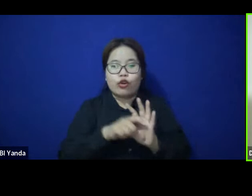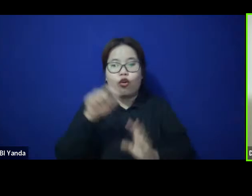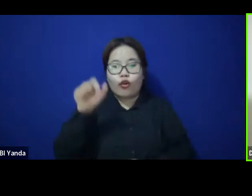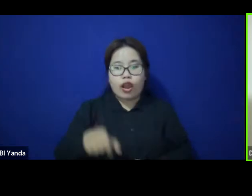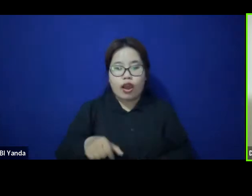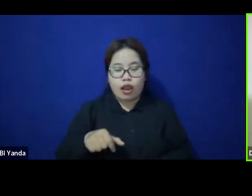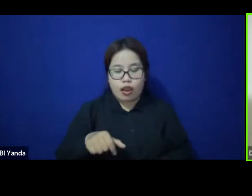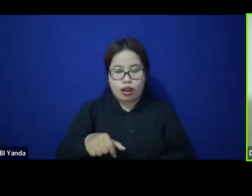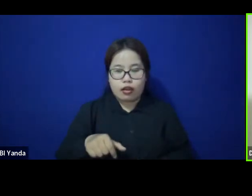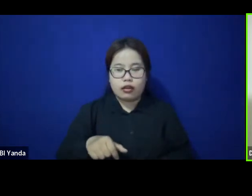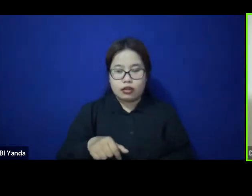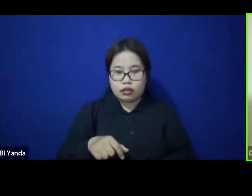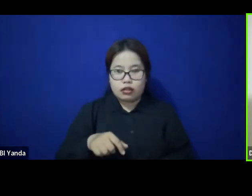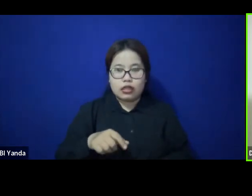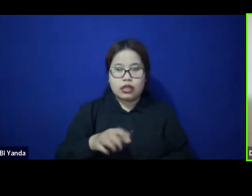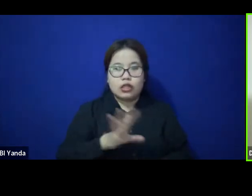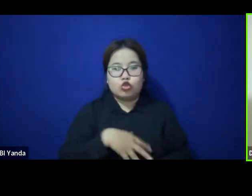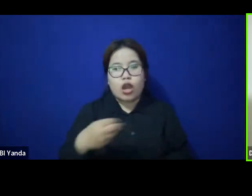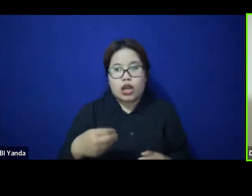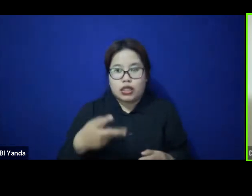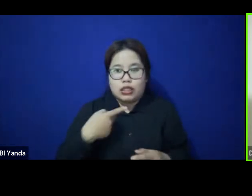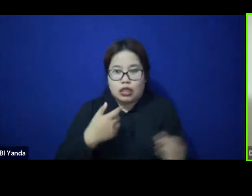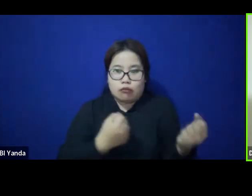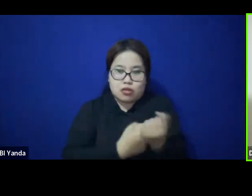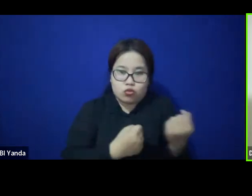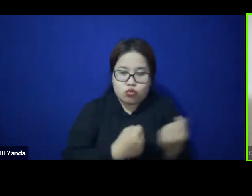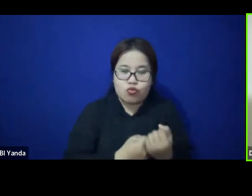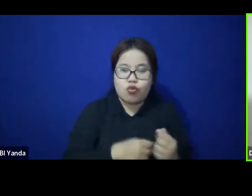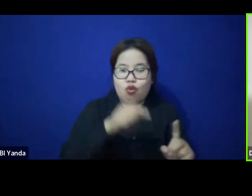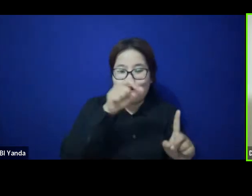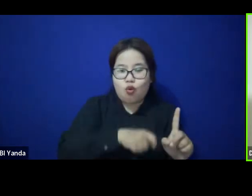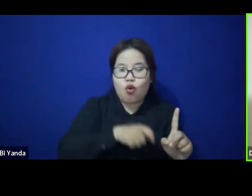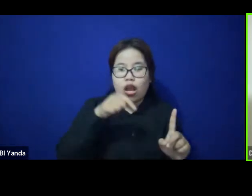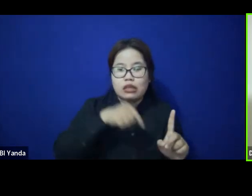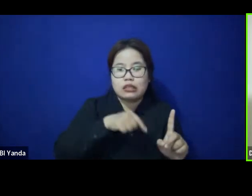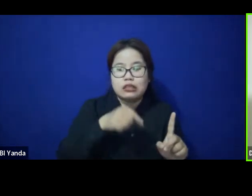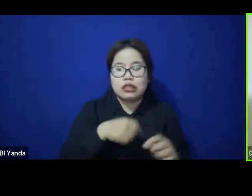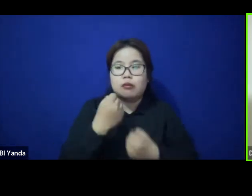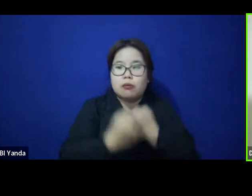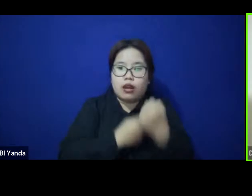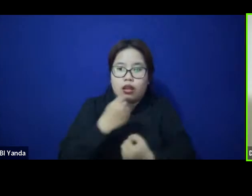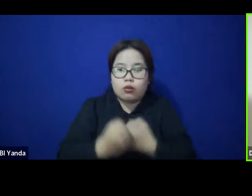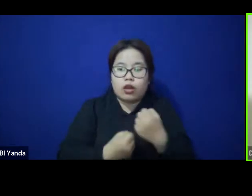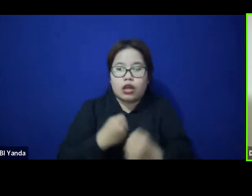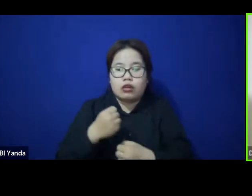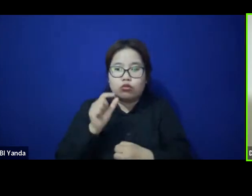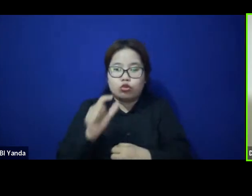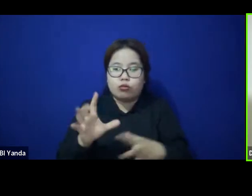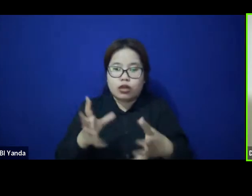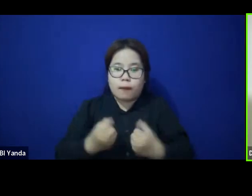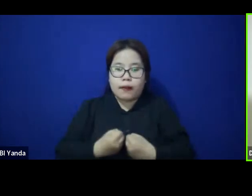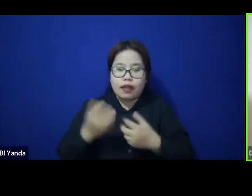unless we support this person to access preventative healthcare, they could present in an